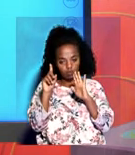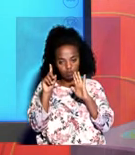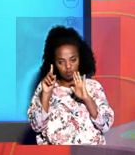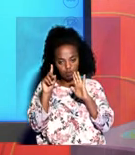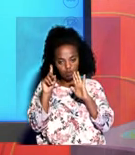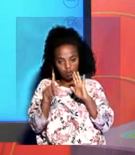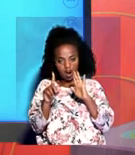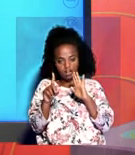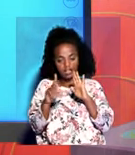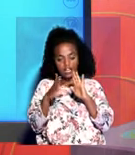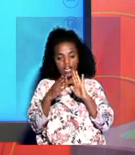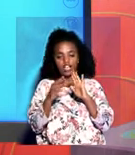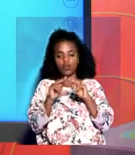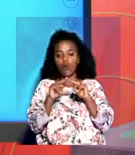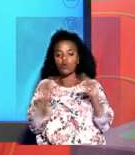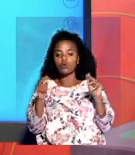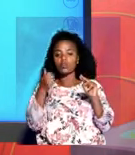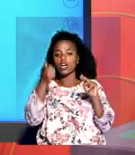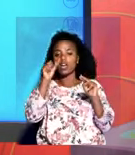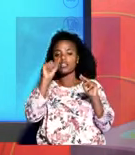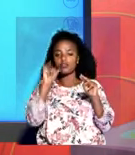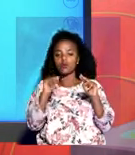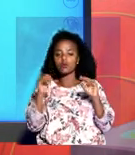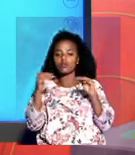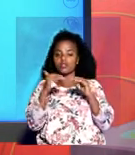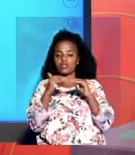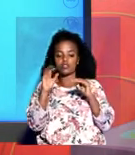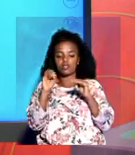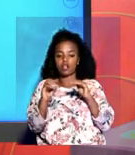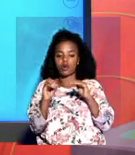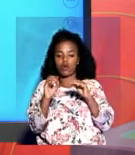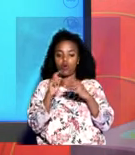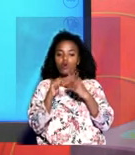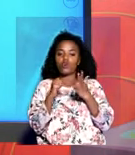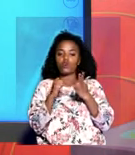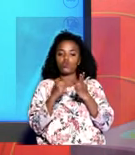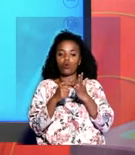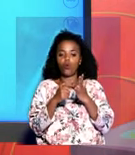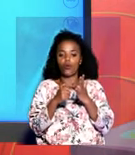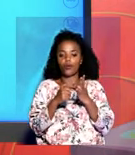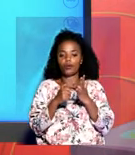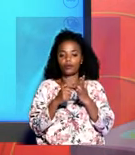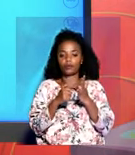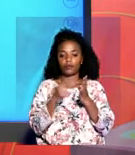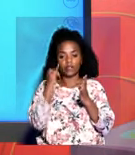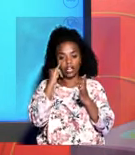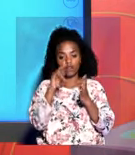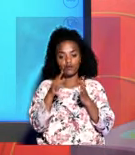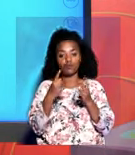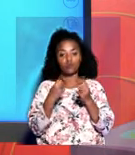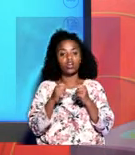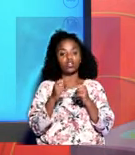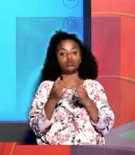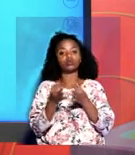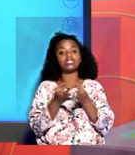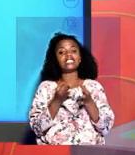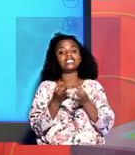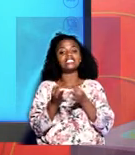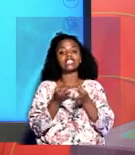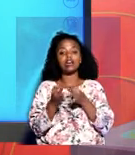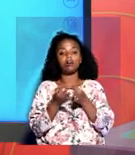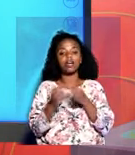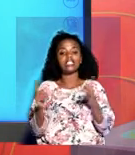the horizontal asymptote is 0. So, if you try to determine the intersection of the